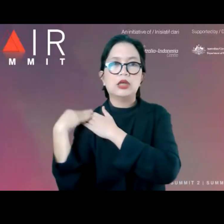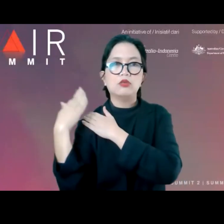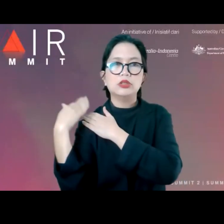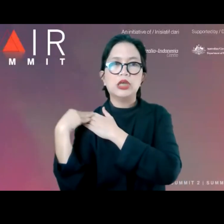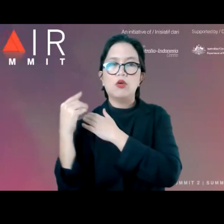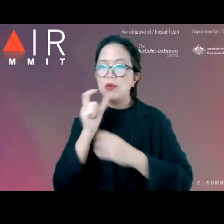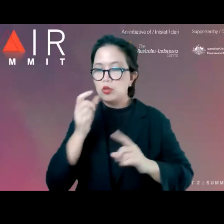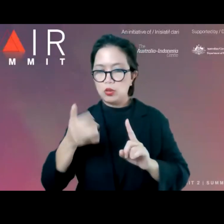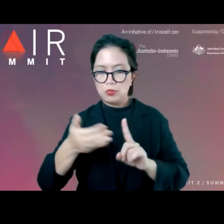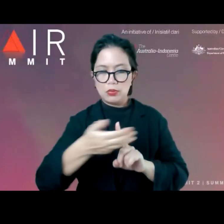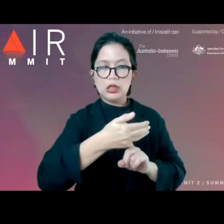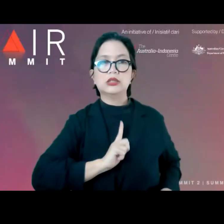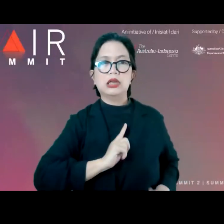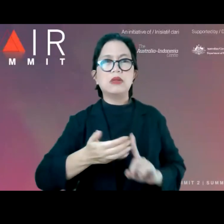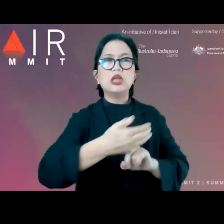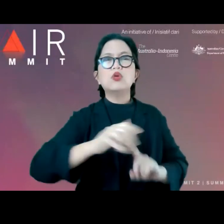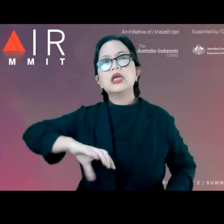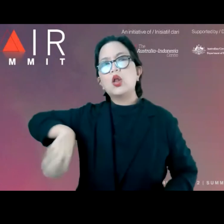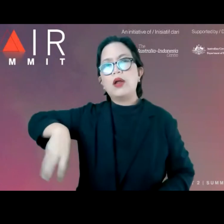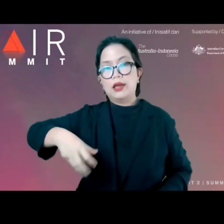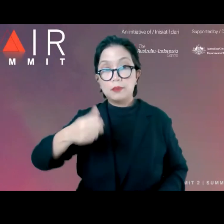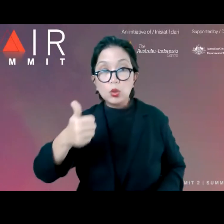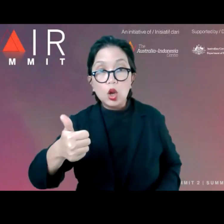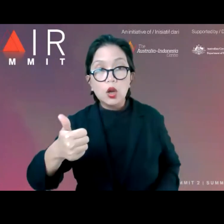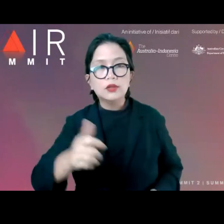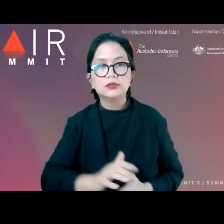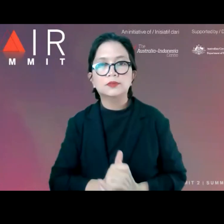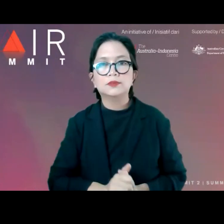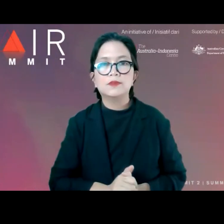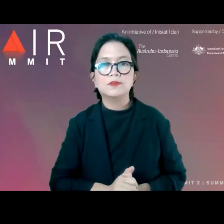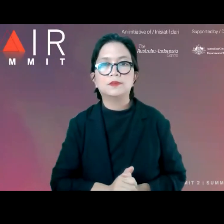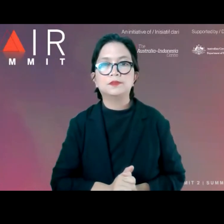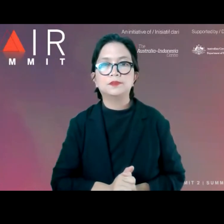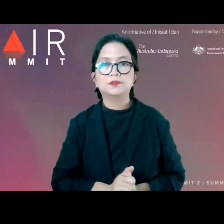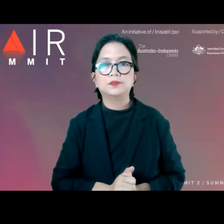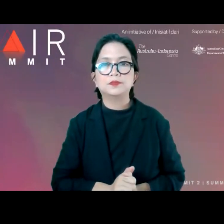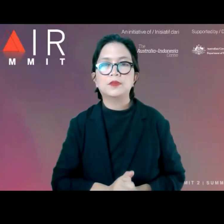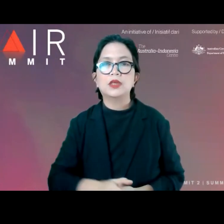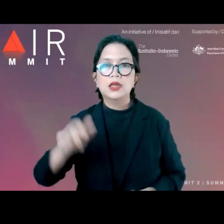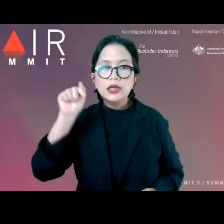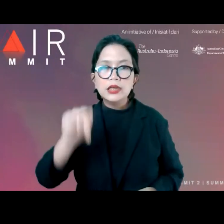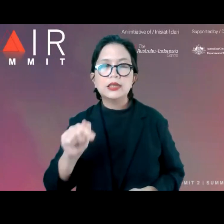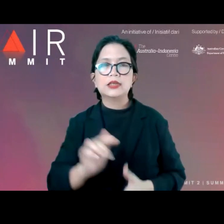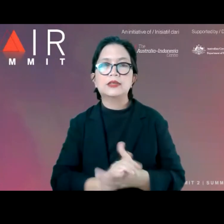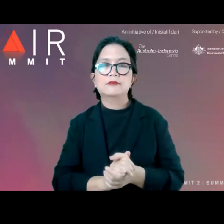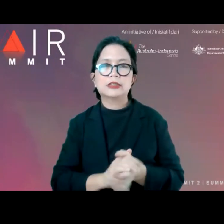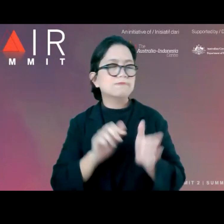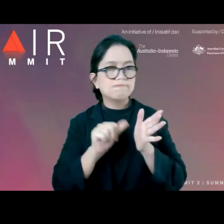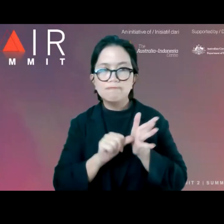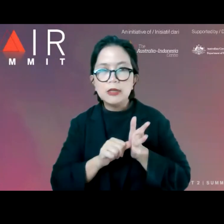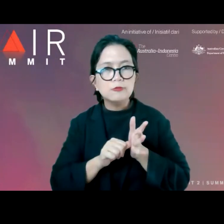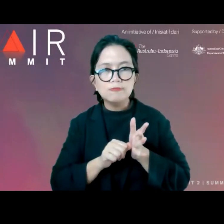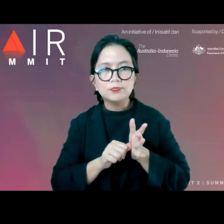their families, and that will be greatly helped by much more positive